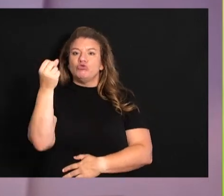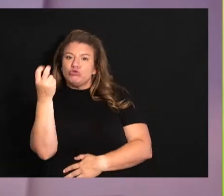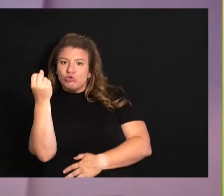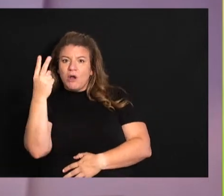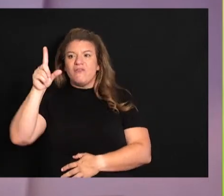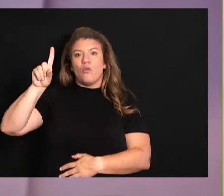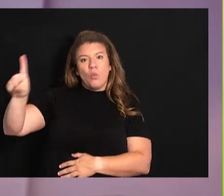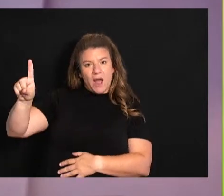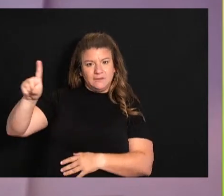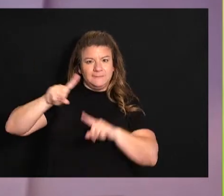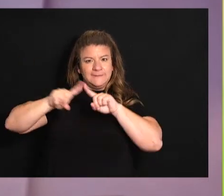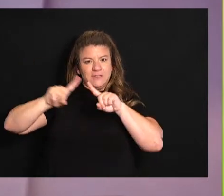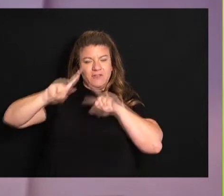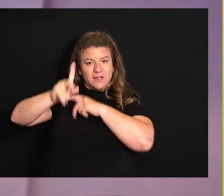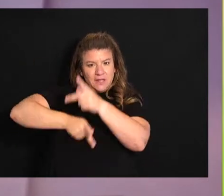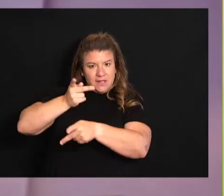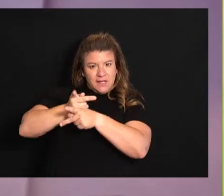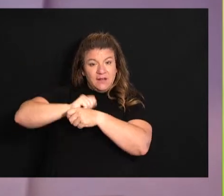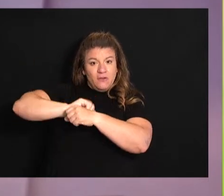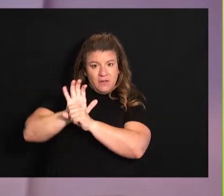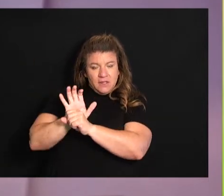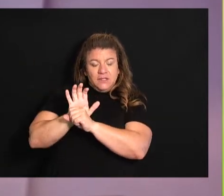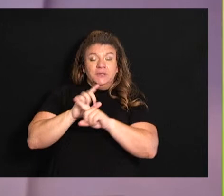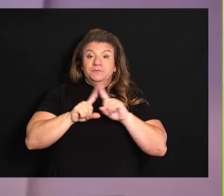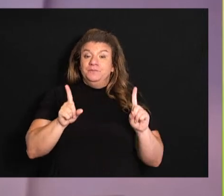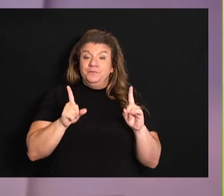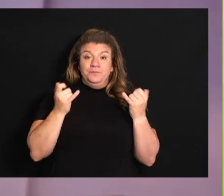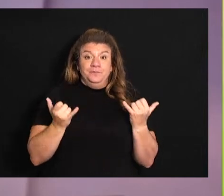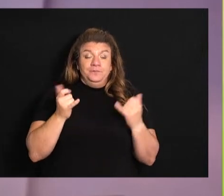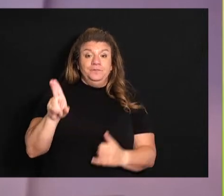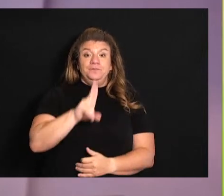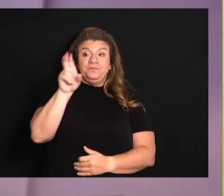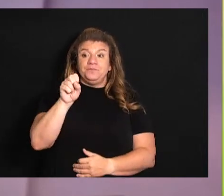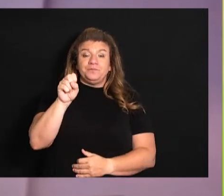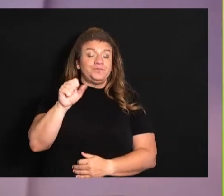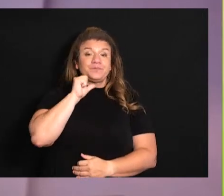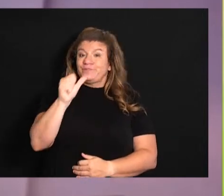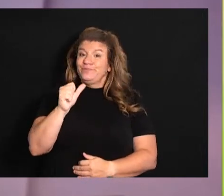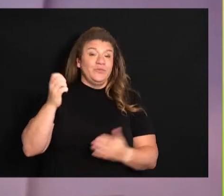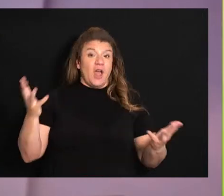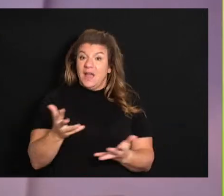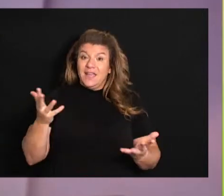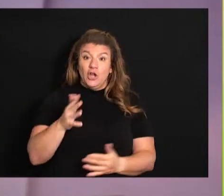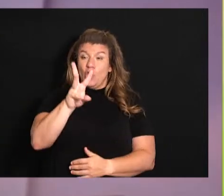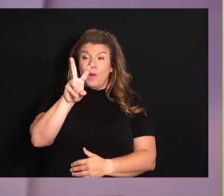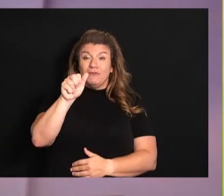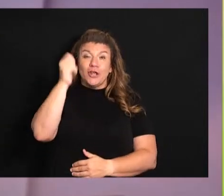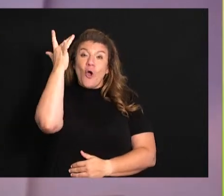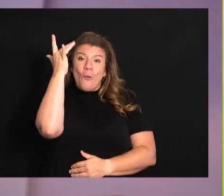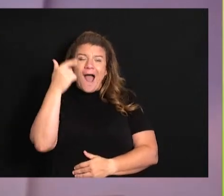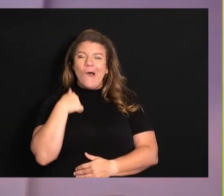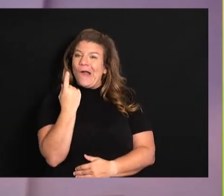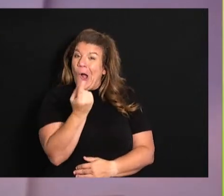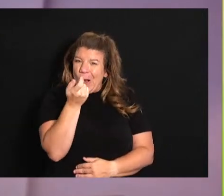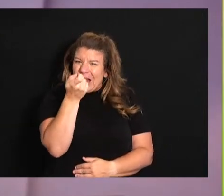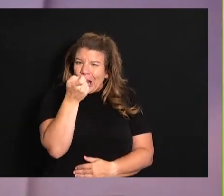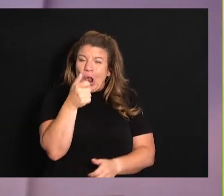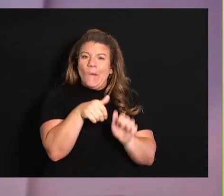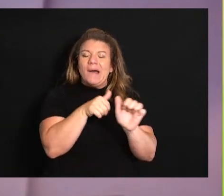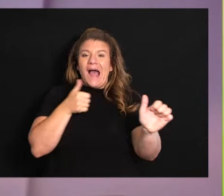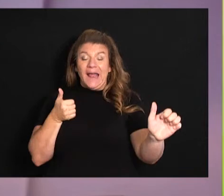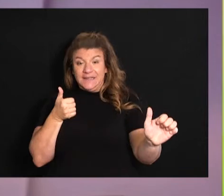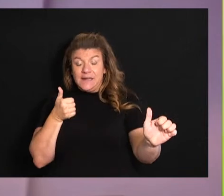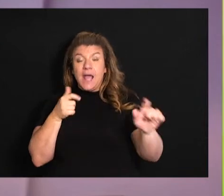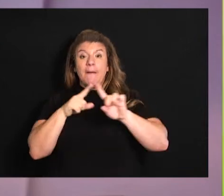BA2.12.1 variants. But in the United States, not yet in West Virginia, because we're always a little bit behind others, but in the